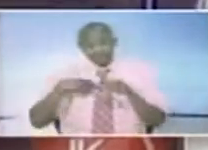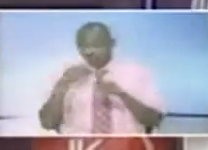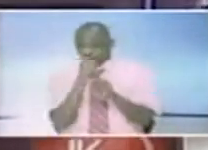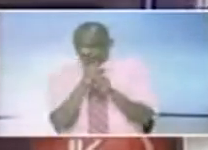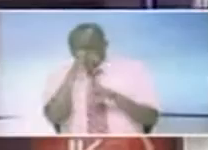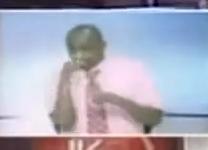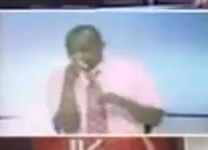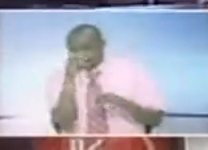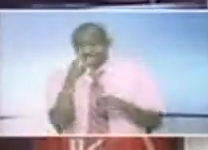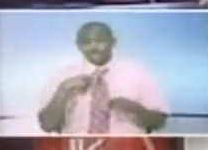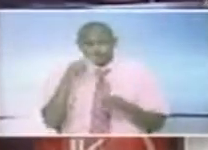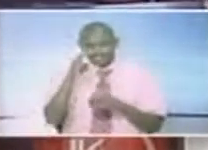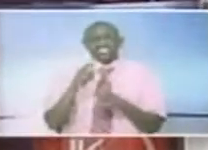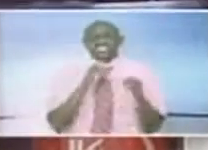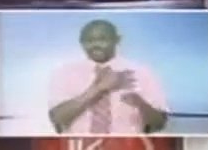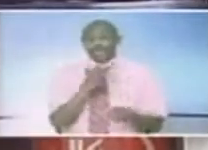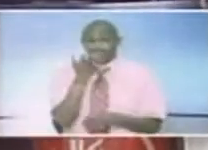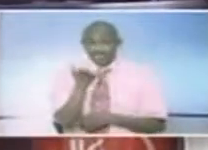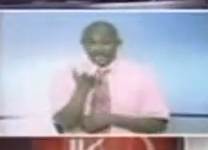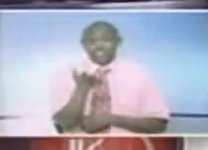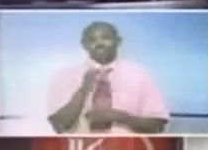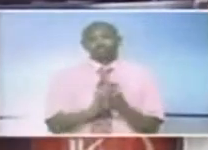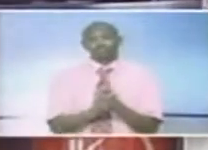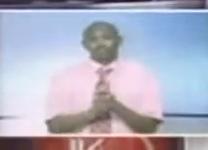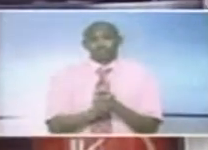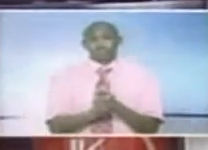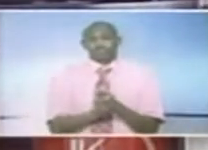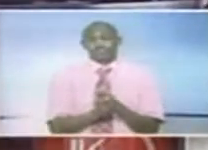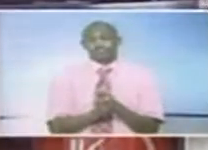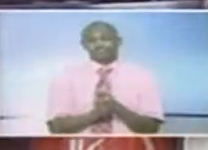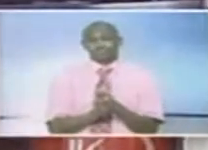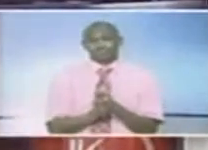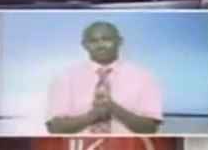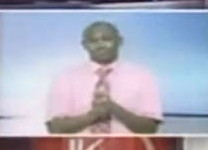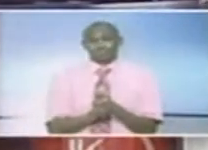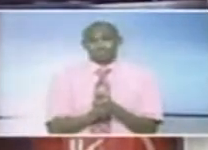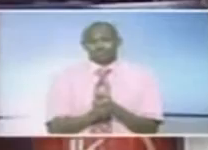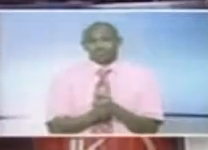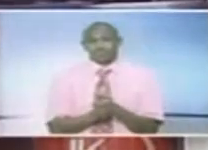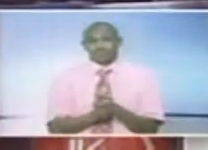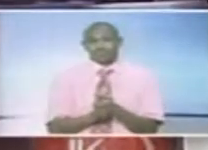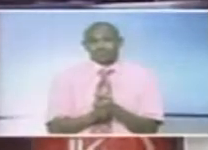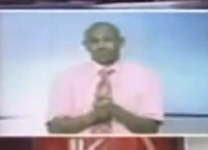then you get inspired. You get inspired, and yeah. Excellent.